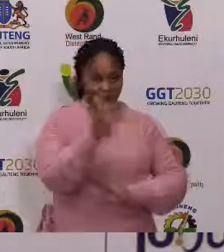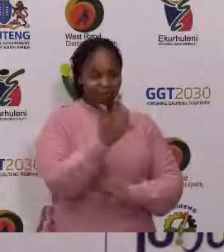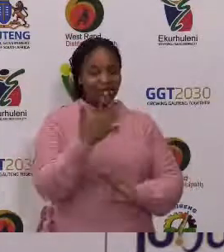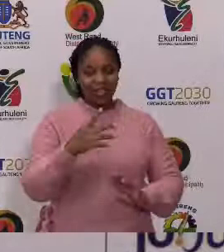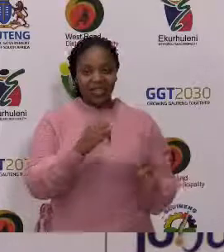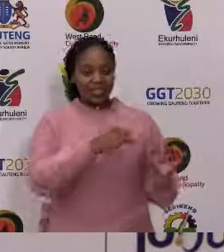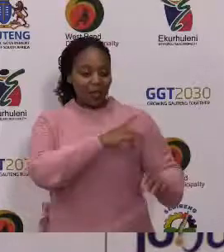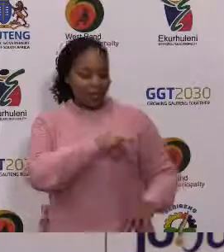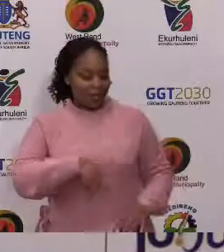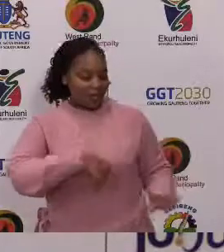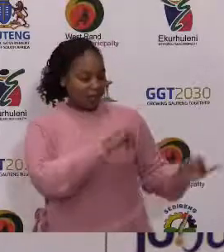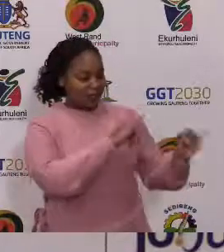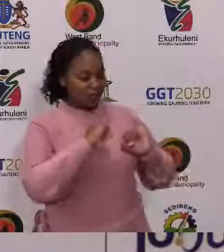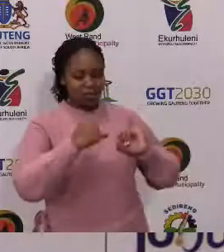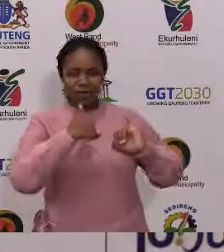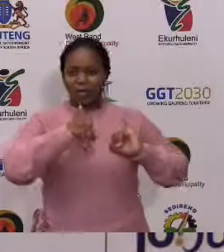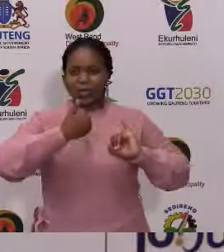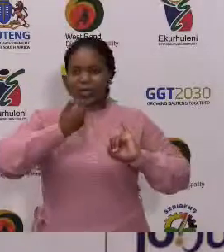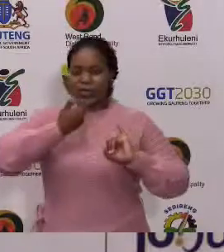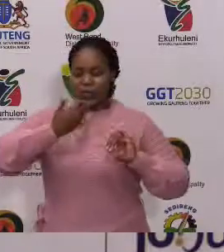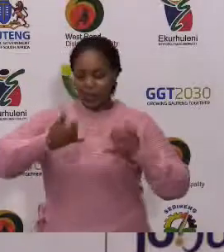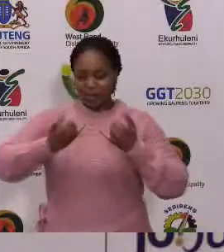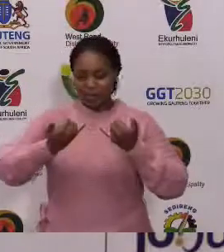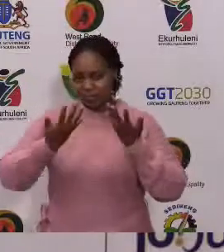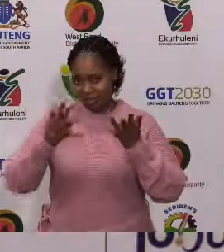introduced by the Premier.